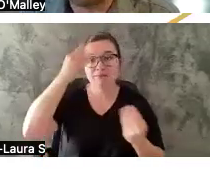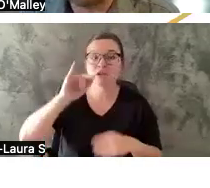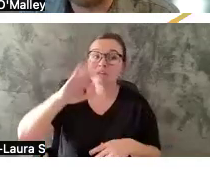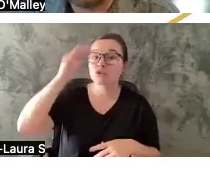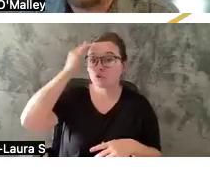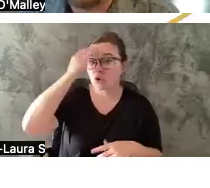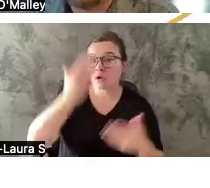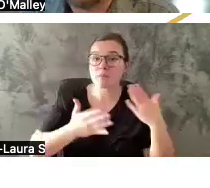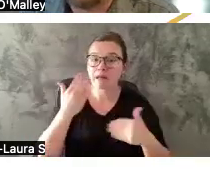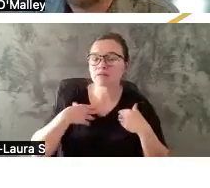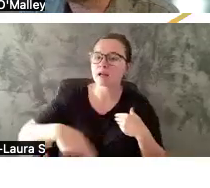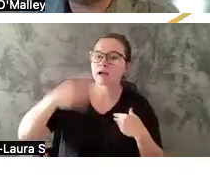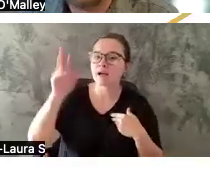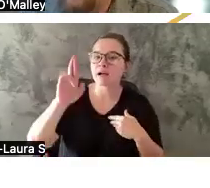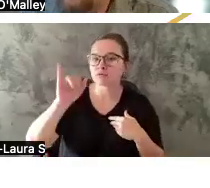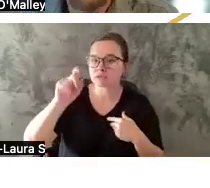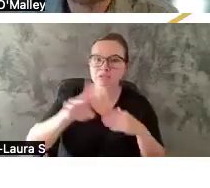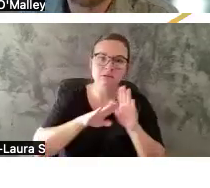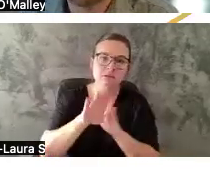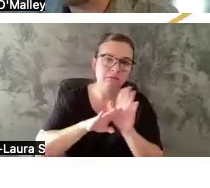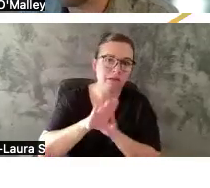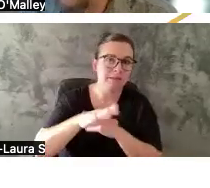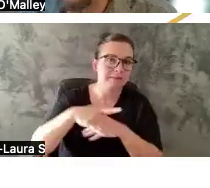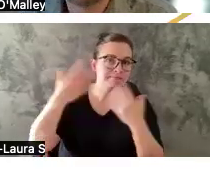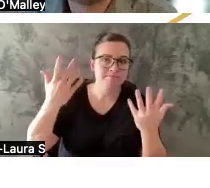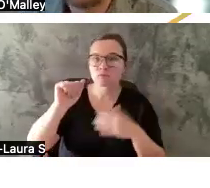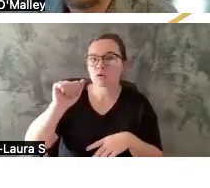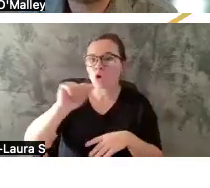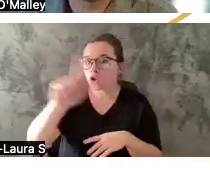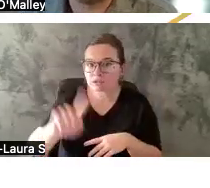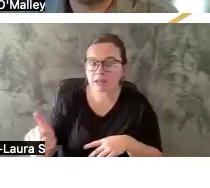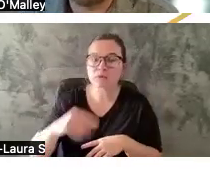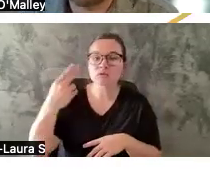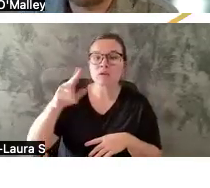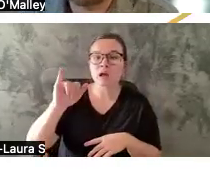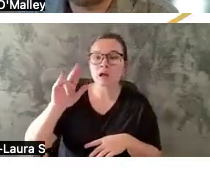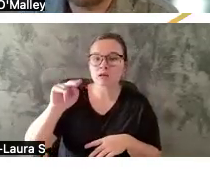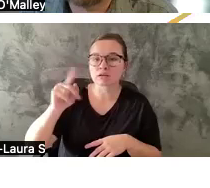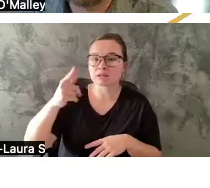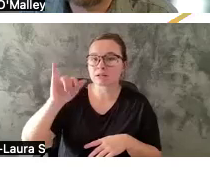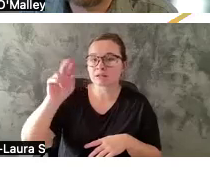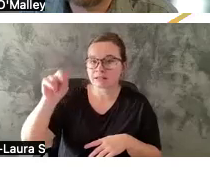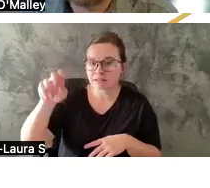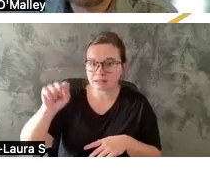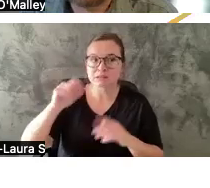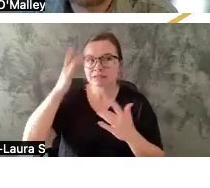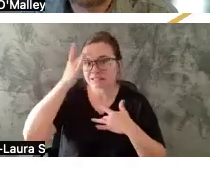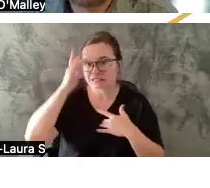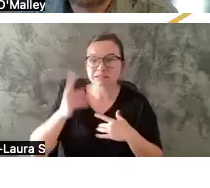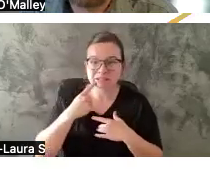like maybe you have a high risk of developing Alzheimer's or Huntington's disease or some other very serious